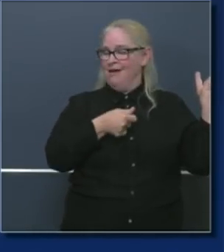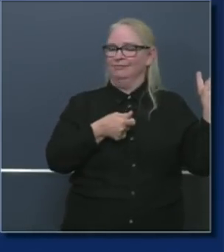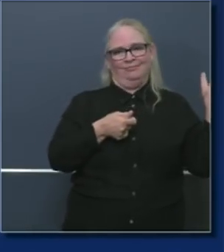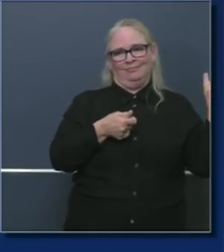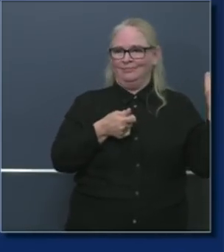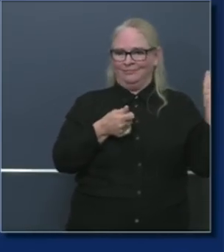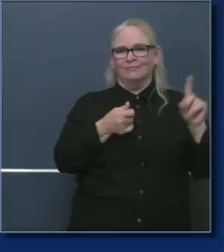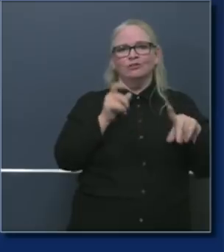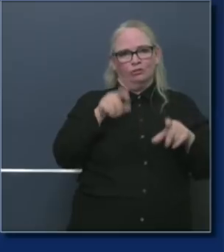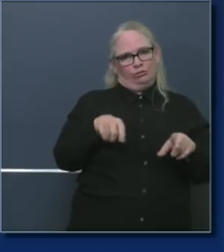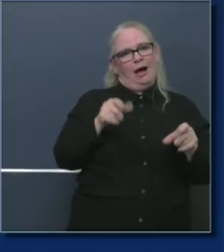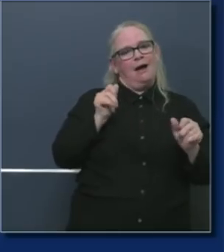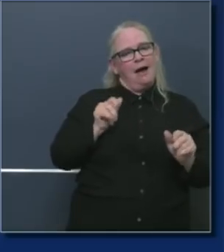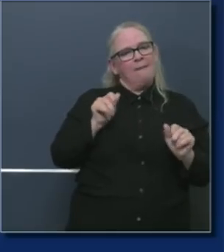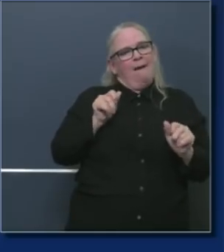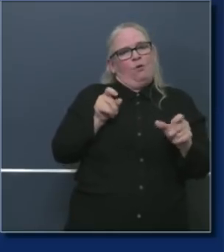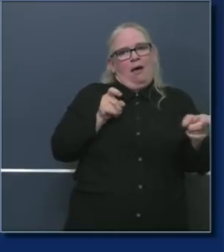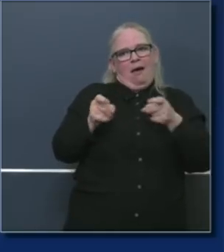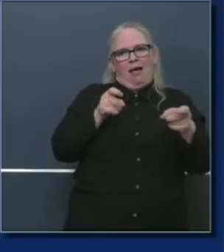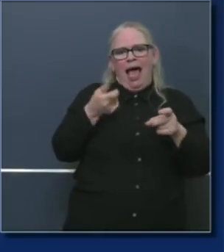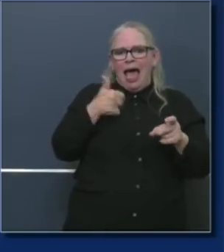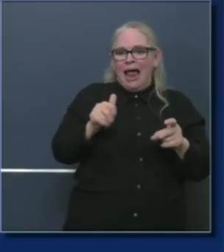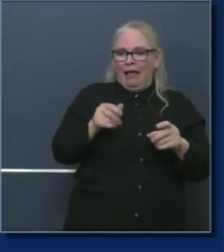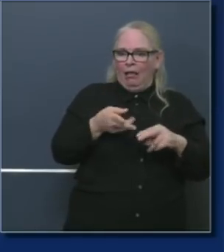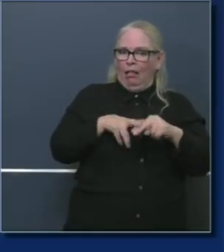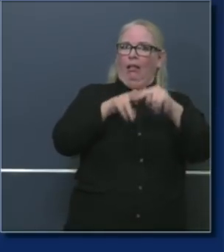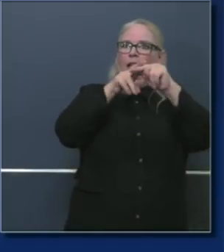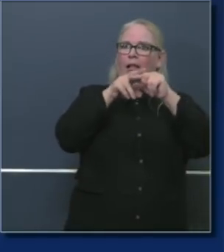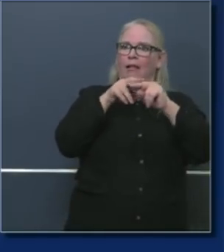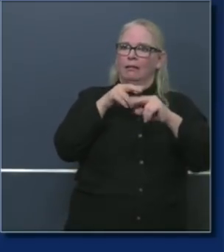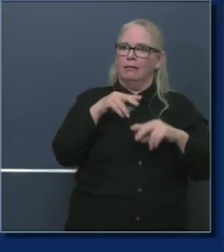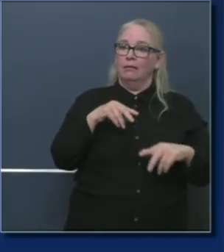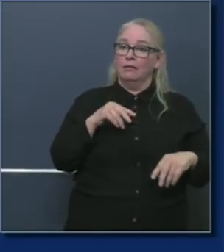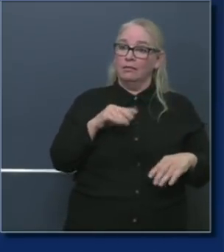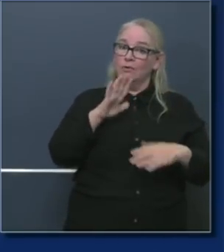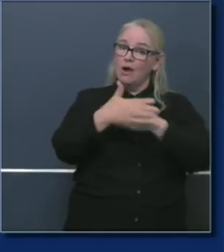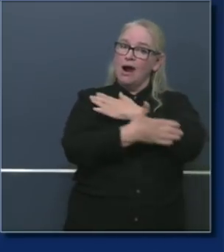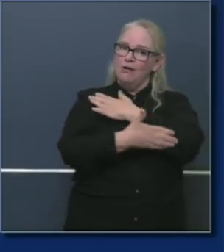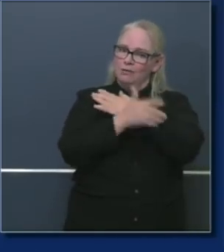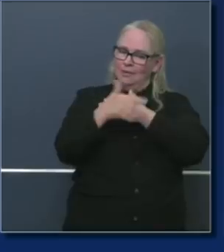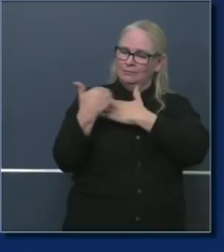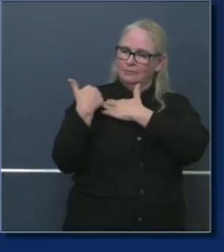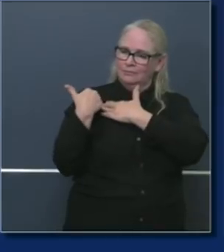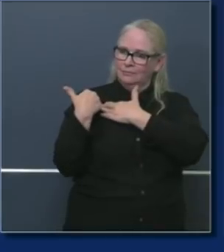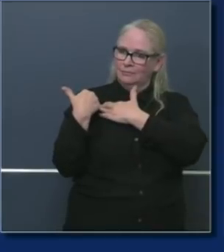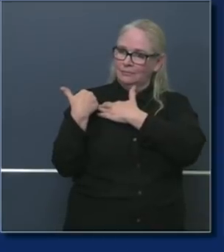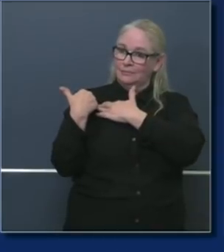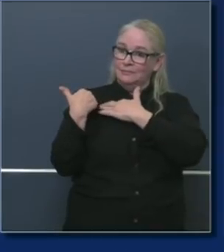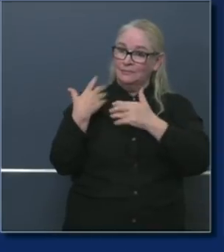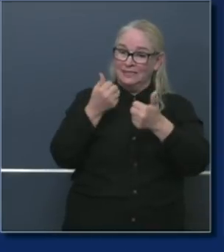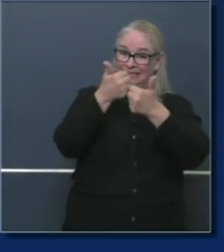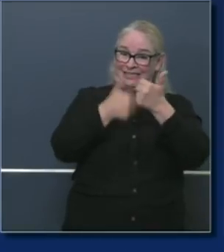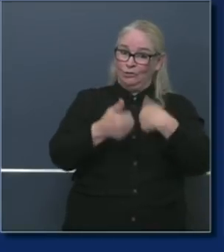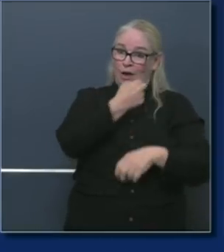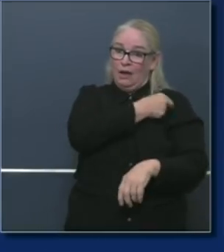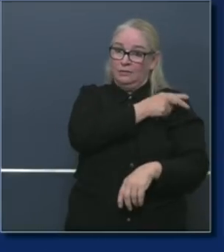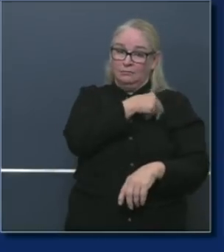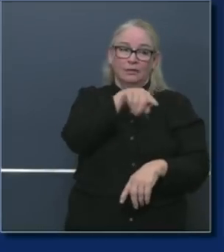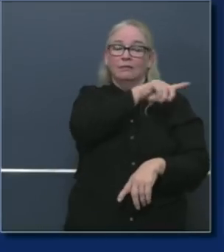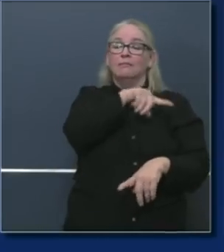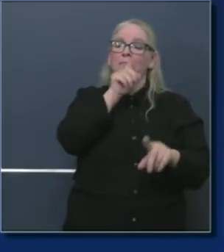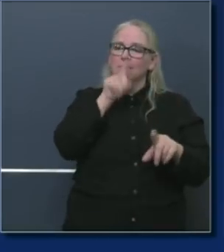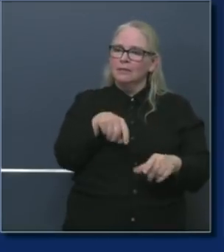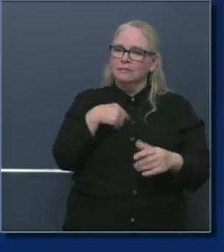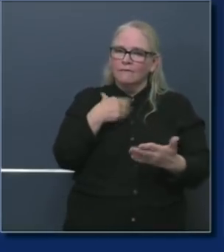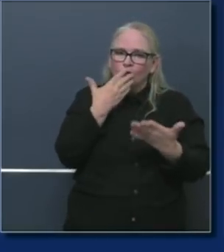potentially handle a surge in COVID-19 cases. Furthermore, that these hospitals have a robust